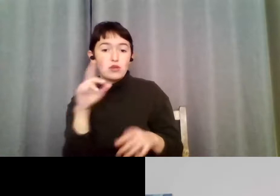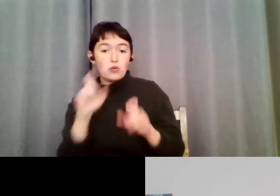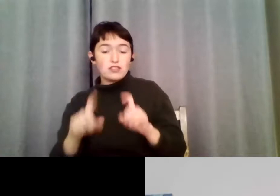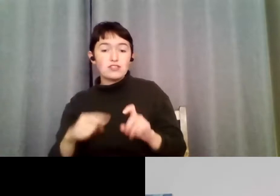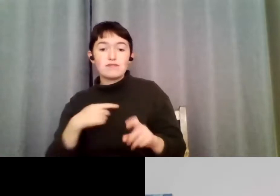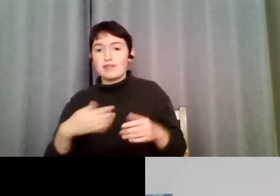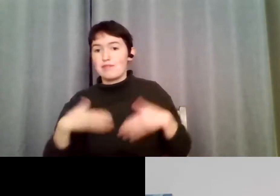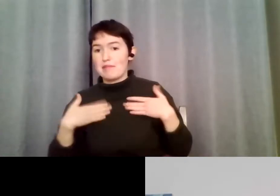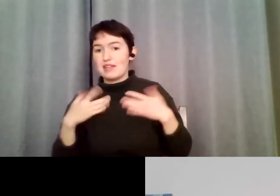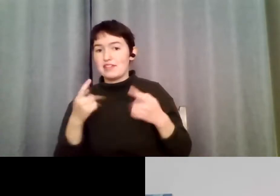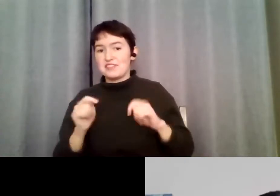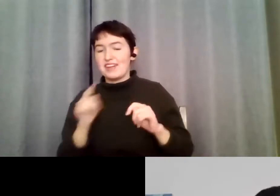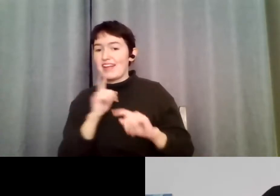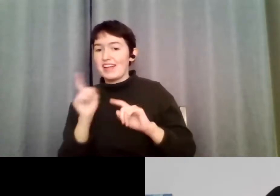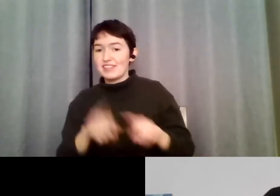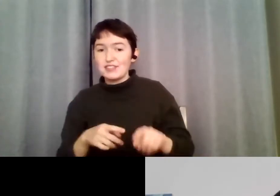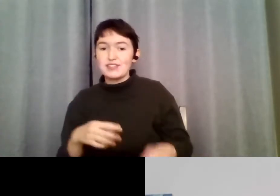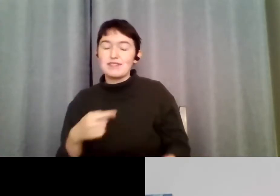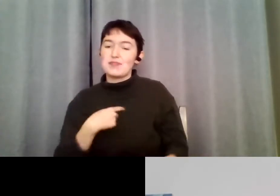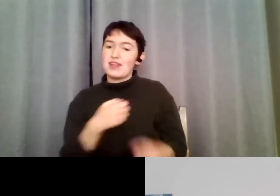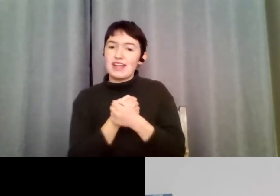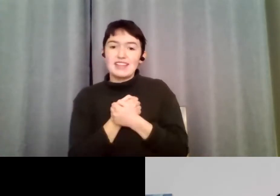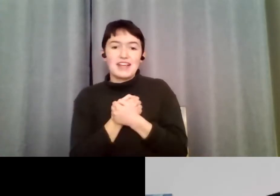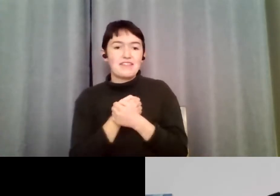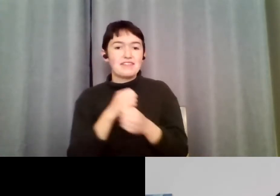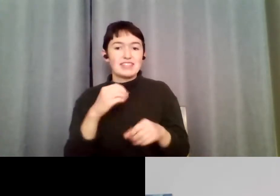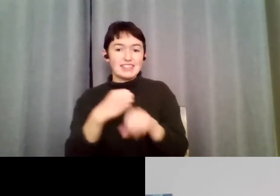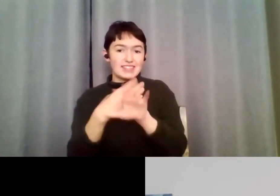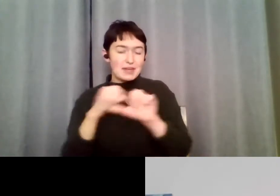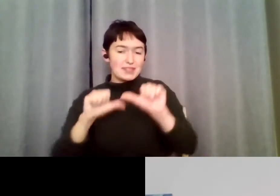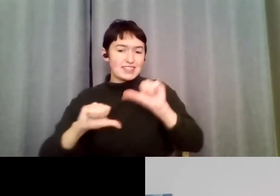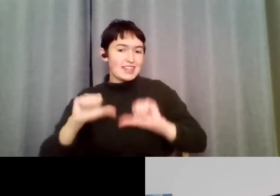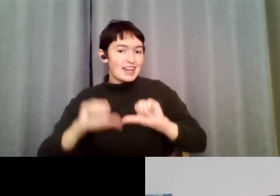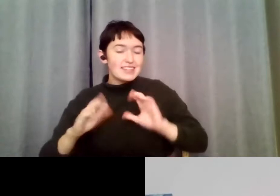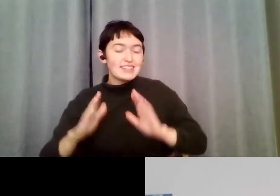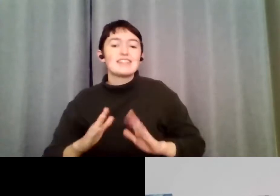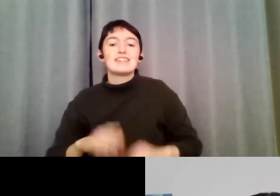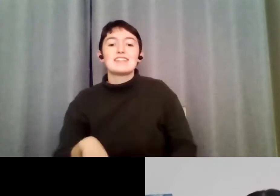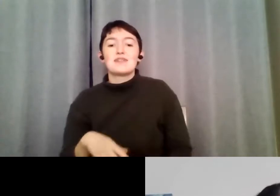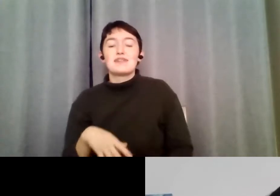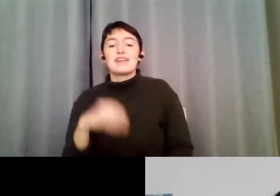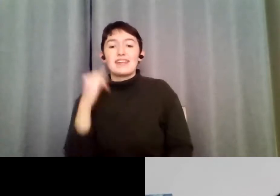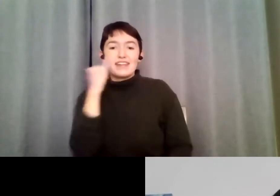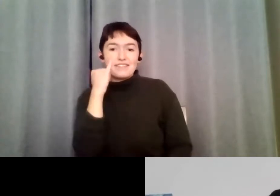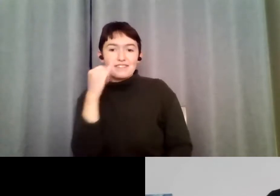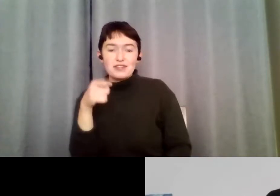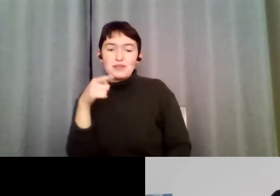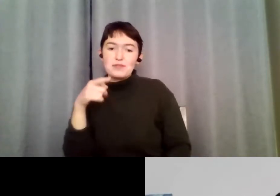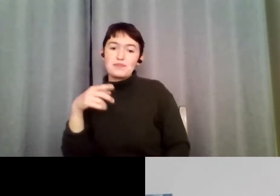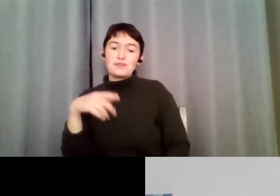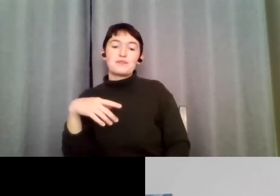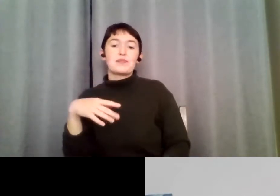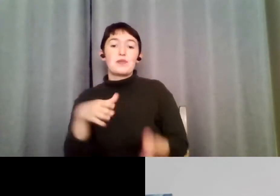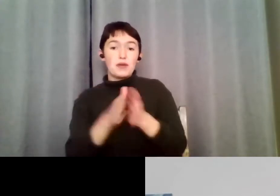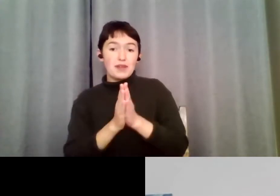answer them. And I love Skype a Scientist, and so so if you put in a request for a space scientist, who knows, you might end up